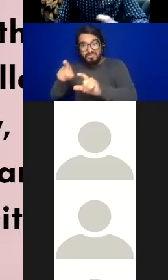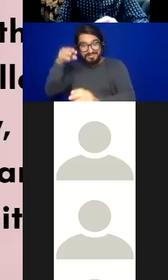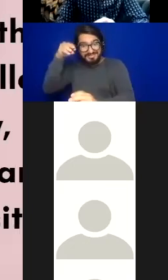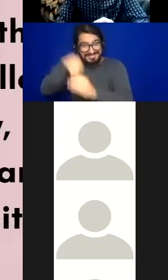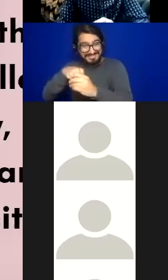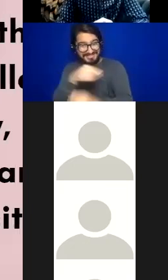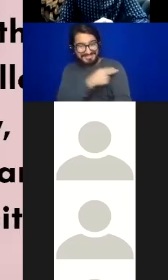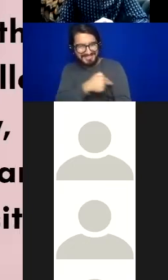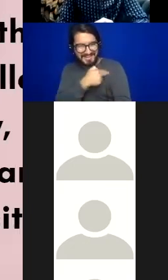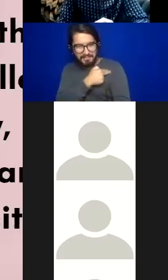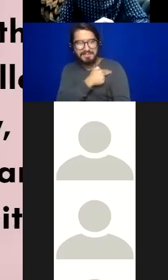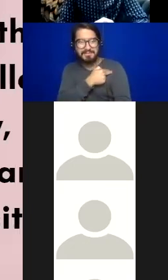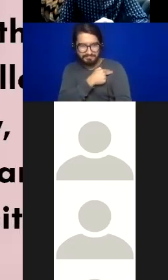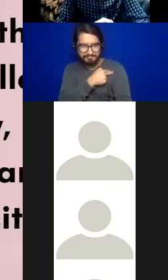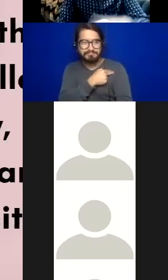inpatient treatment